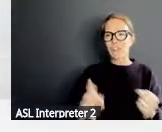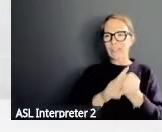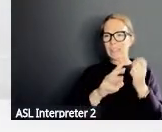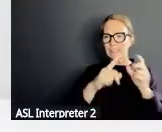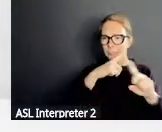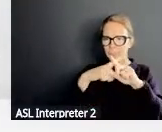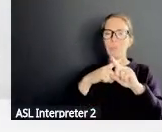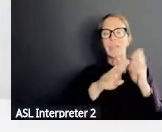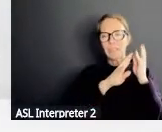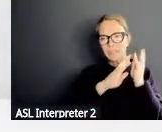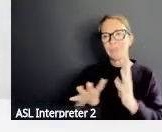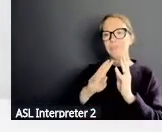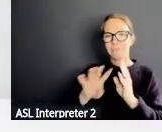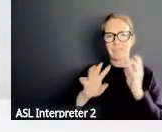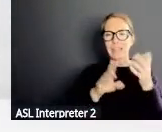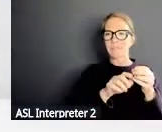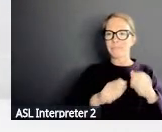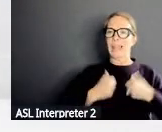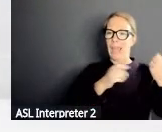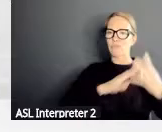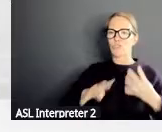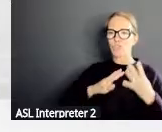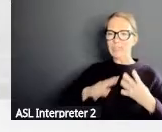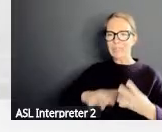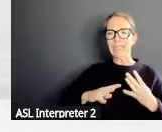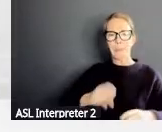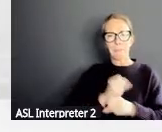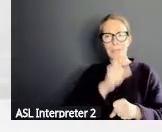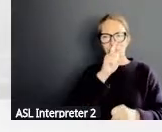your testimony to avoid hearing an echo.